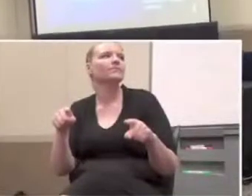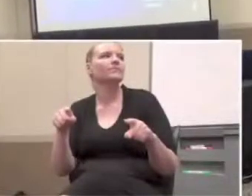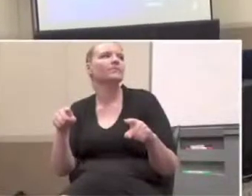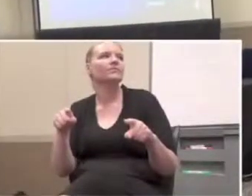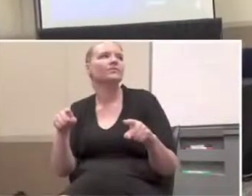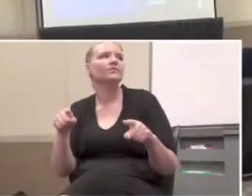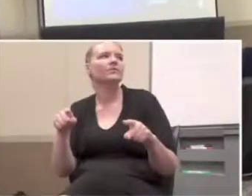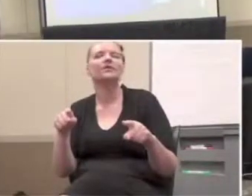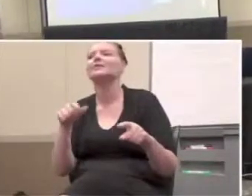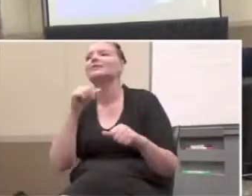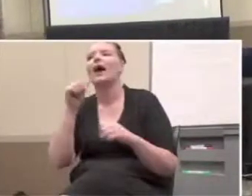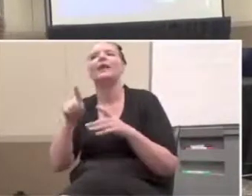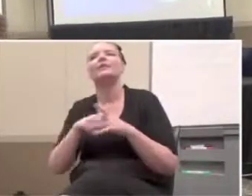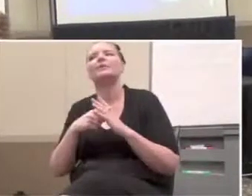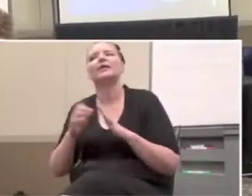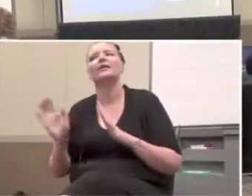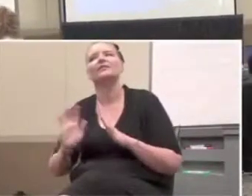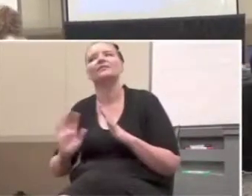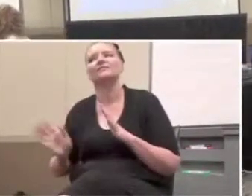Not